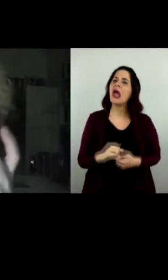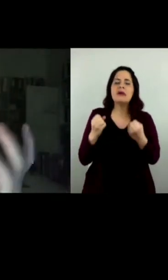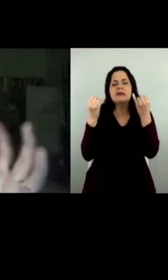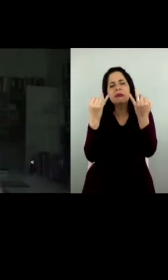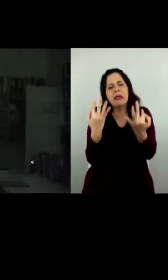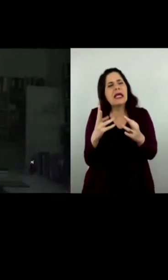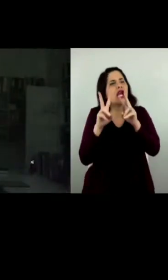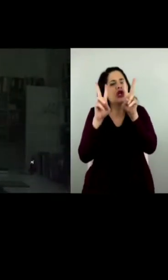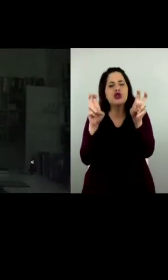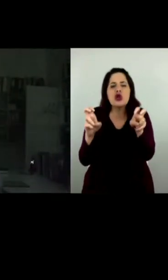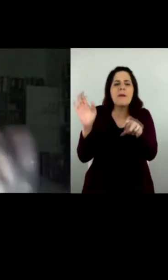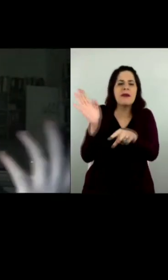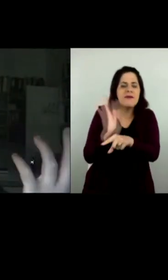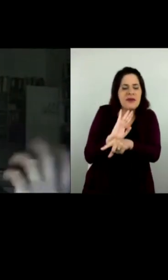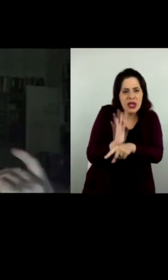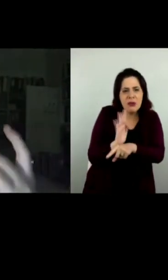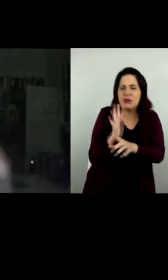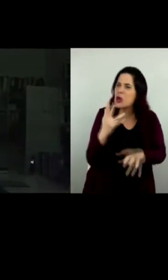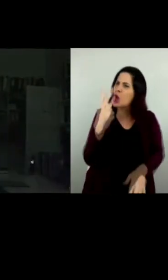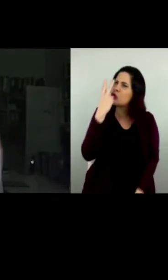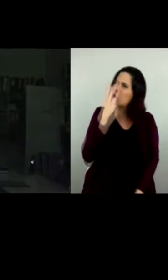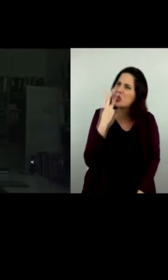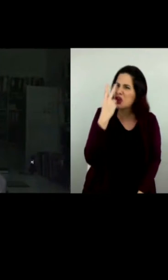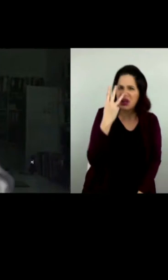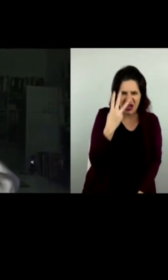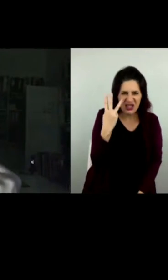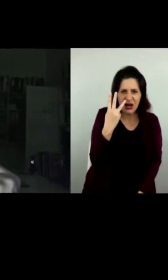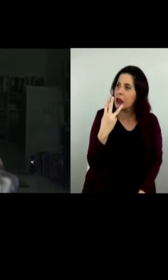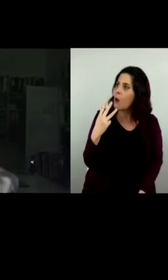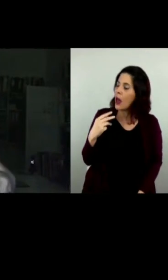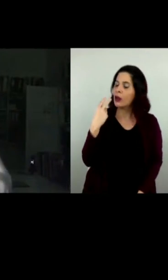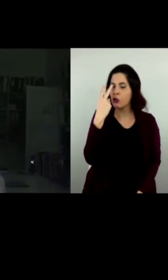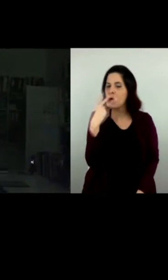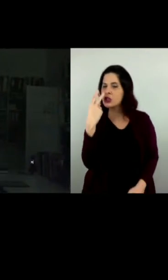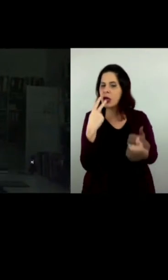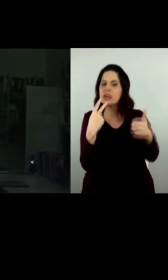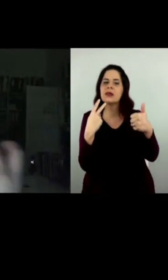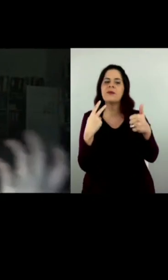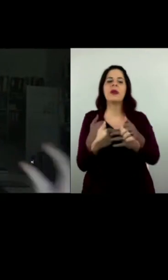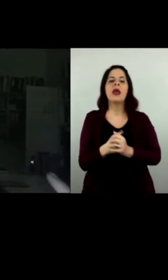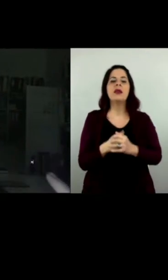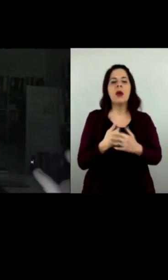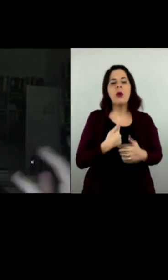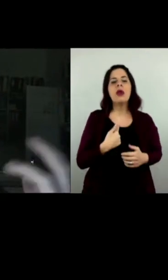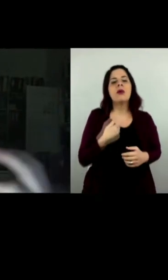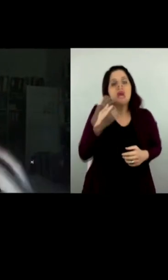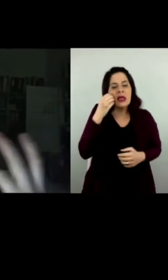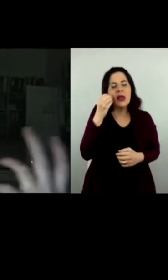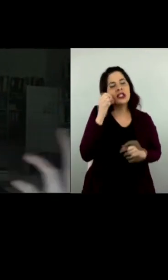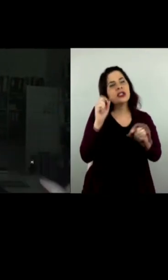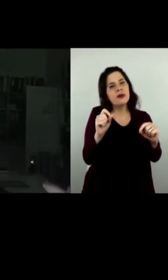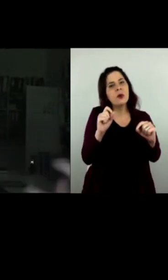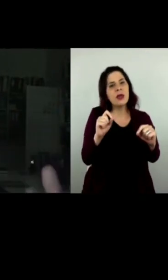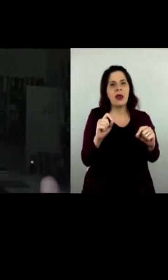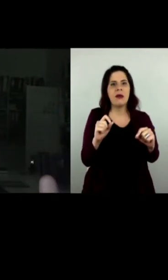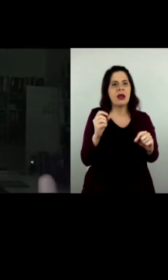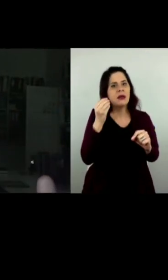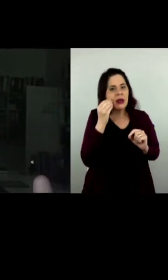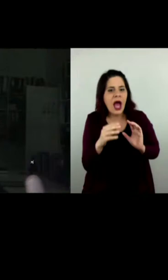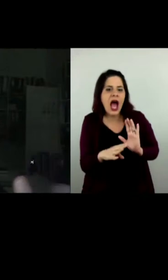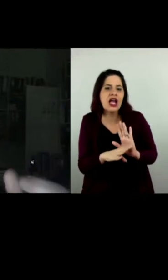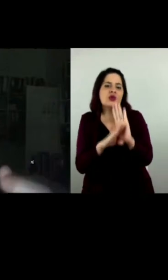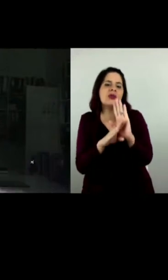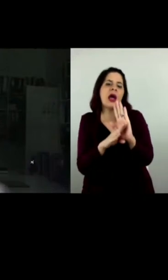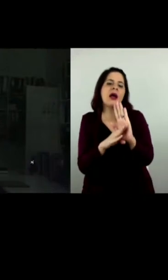remember. And 2 hours. 2 hours, yeah. And it was just an attempt to contribute, to express a love